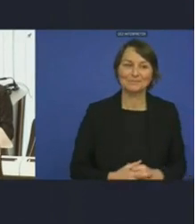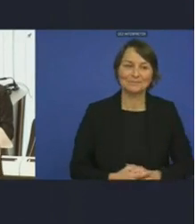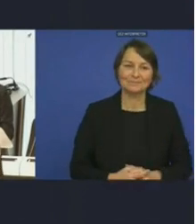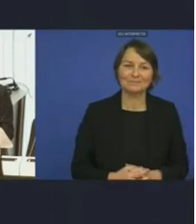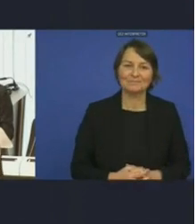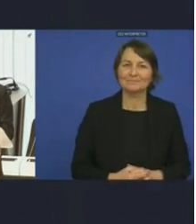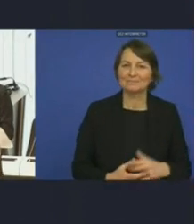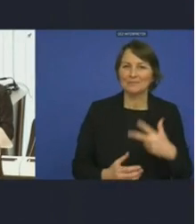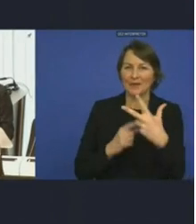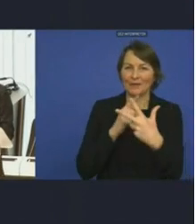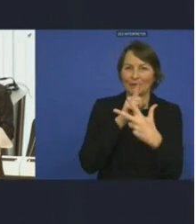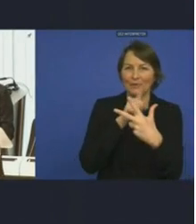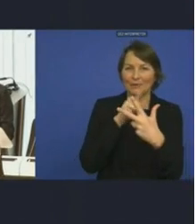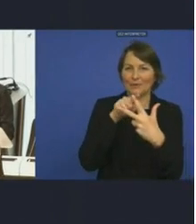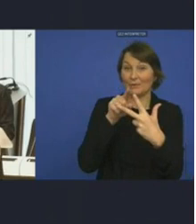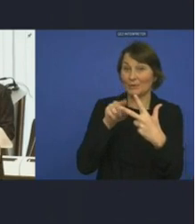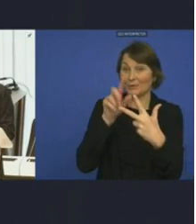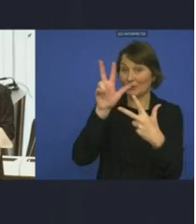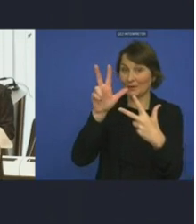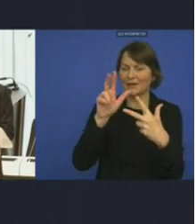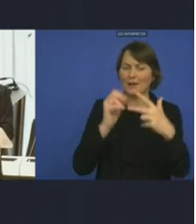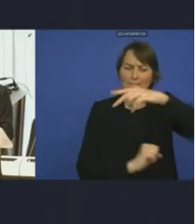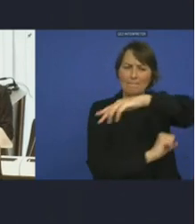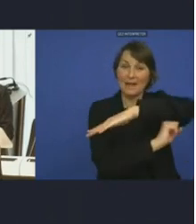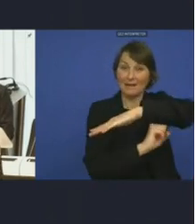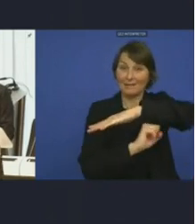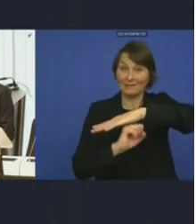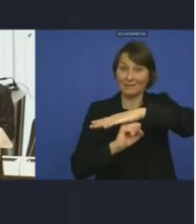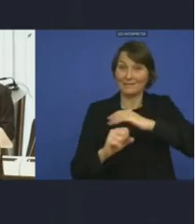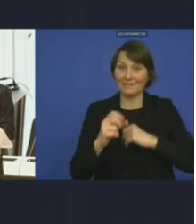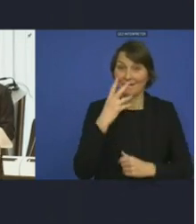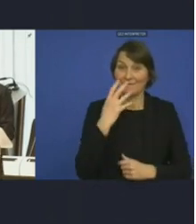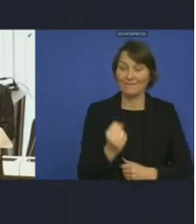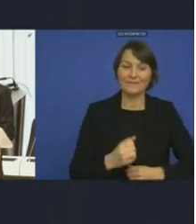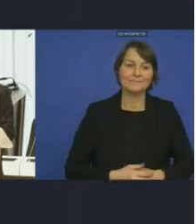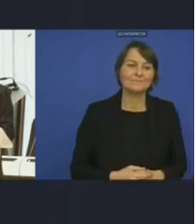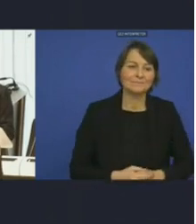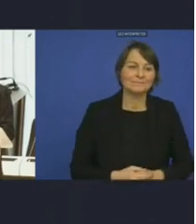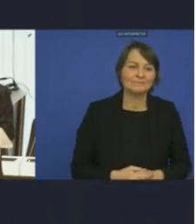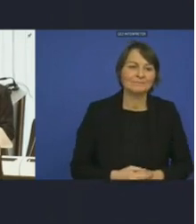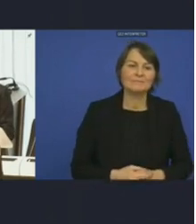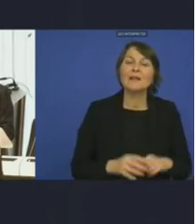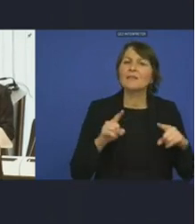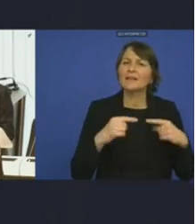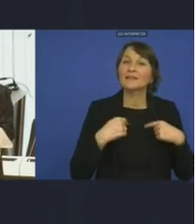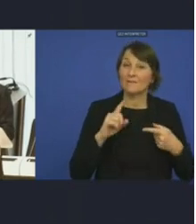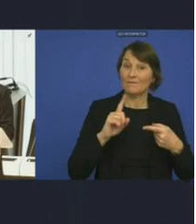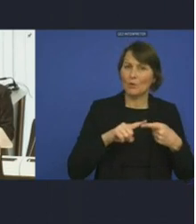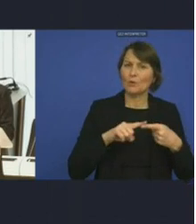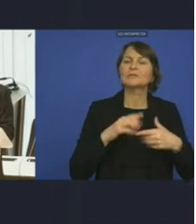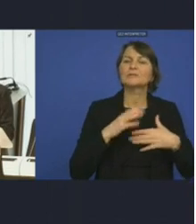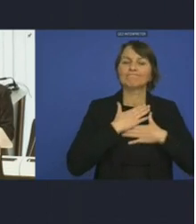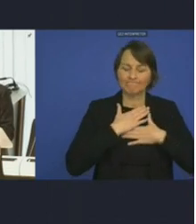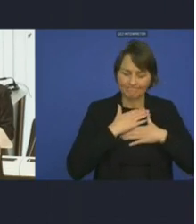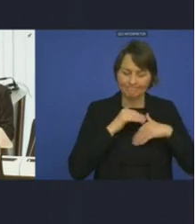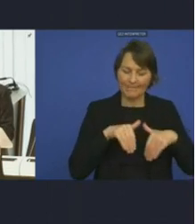the EU work plan for sport. As you can see, that is about integrity and values, about socioeconomic